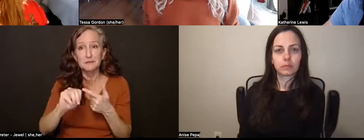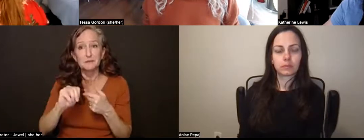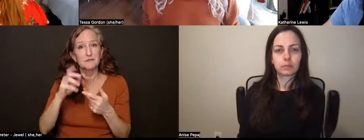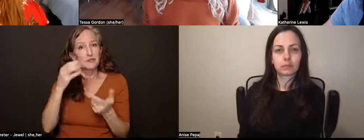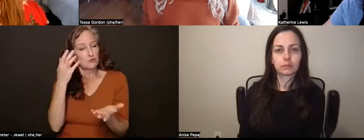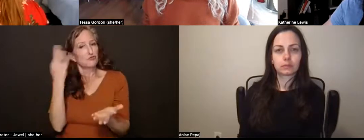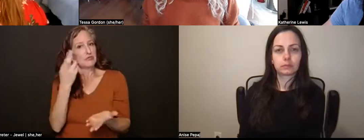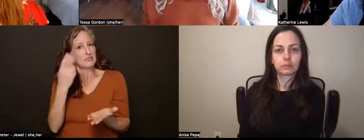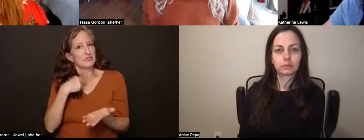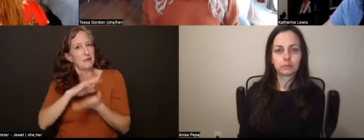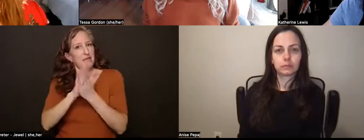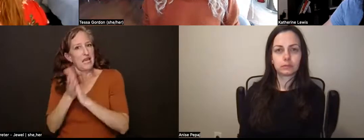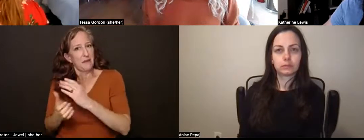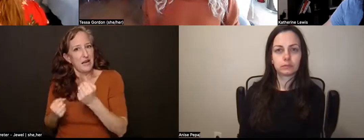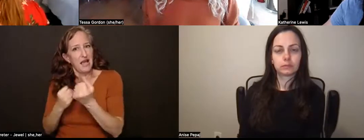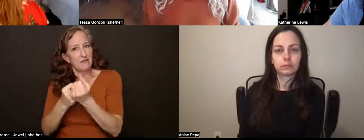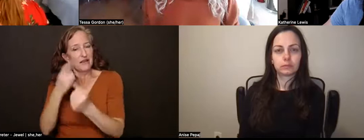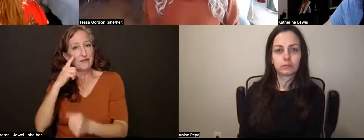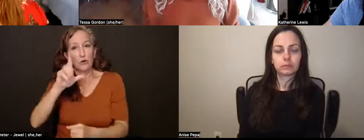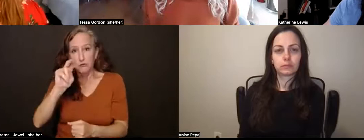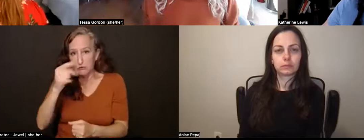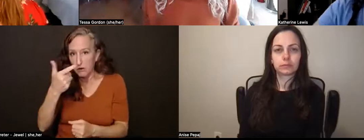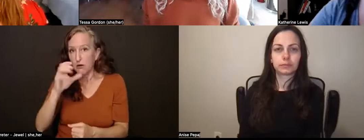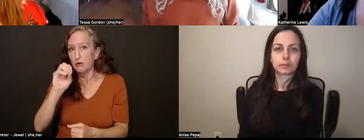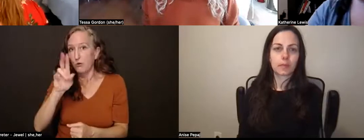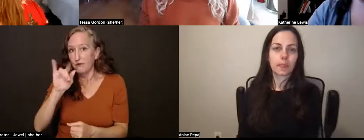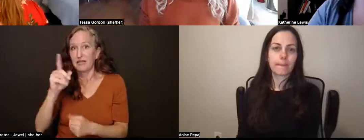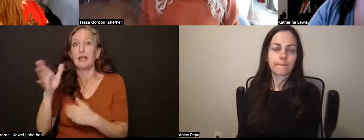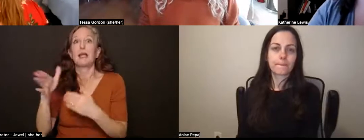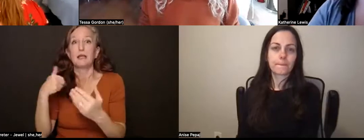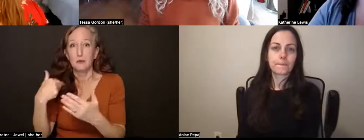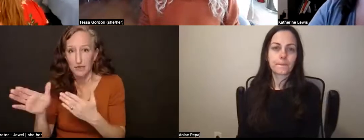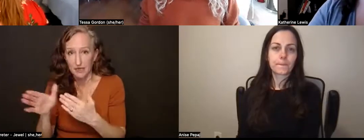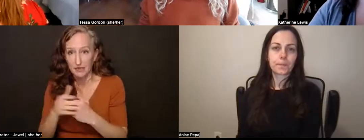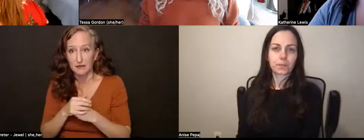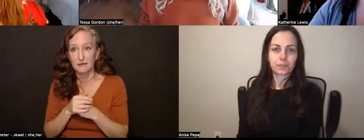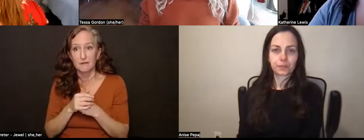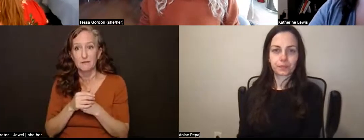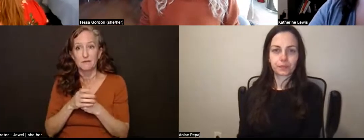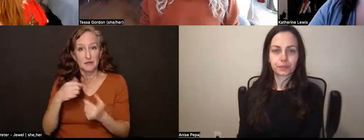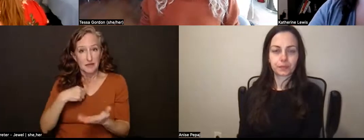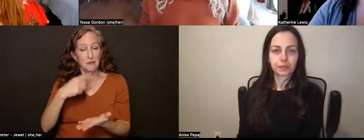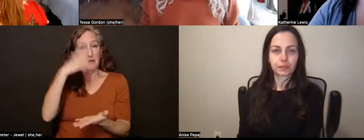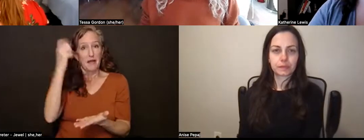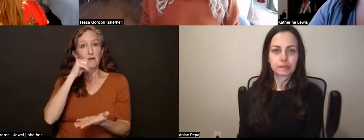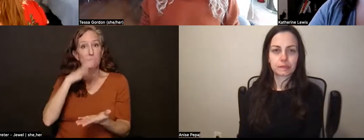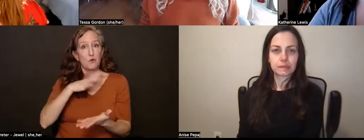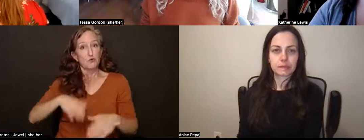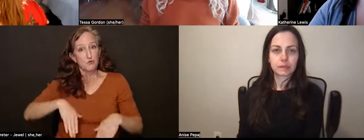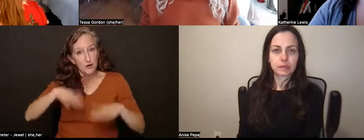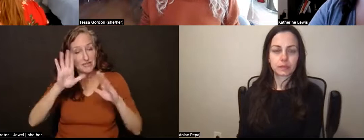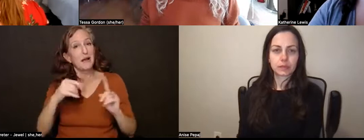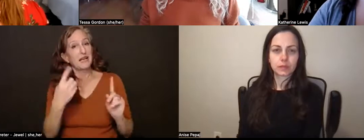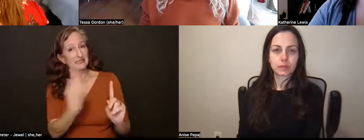an advocate for long COVID anyway. I've been taught as a Black woman, raised by a single